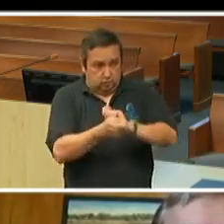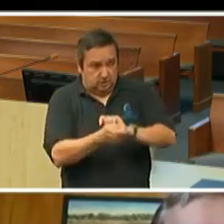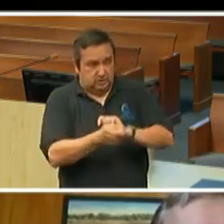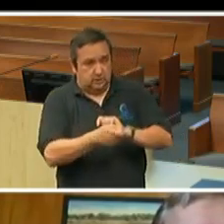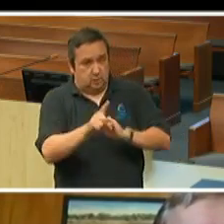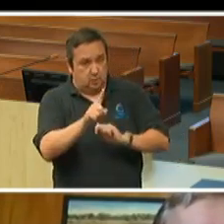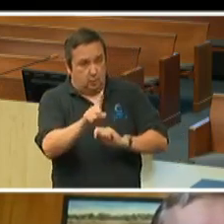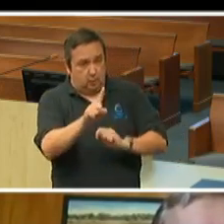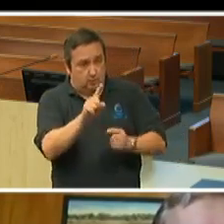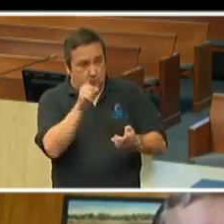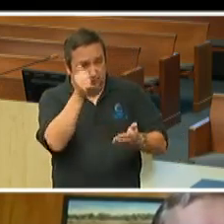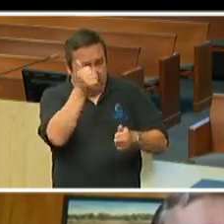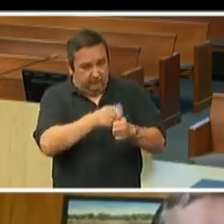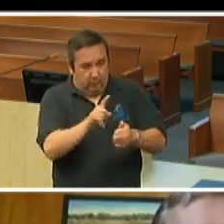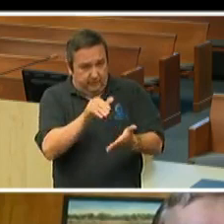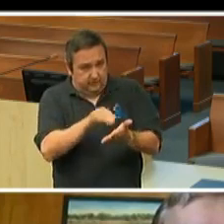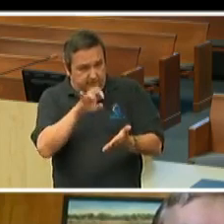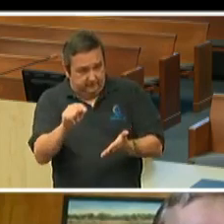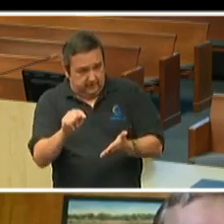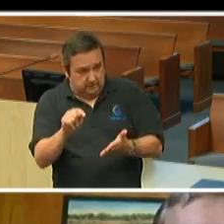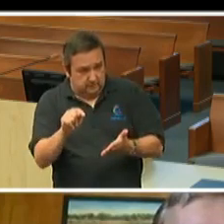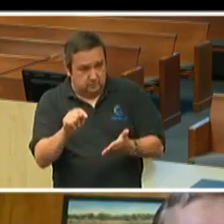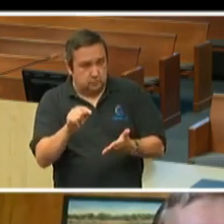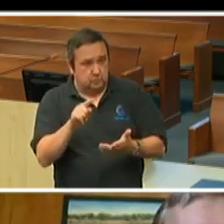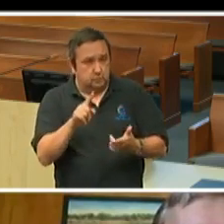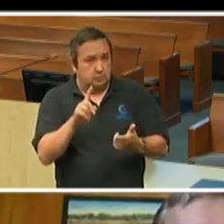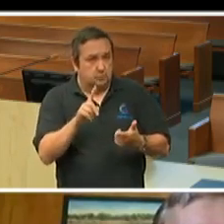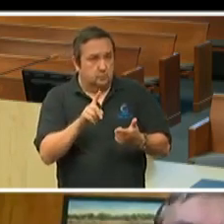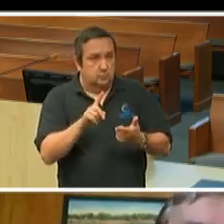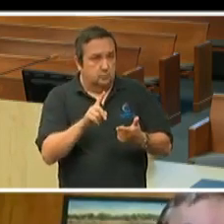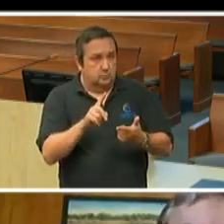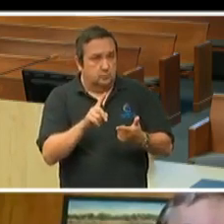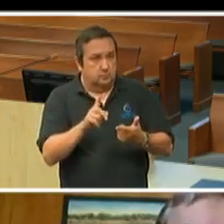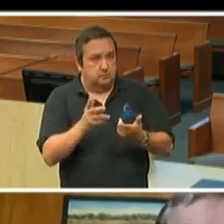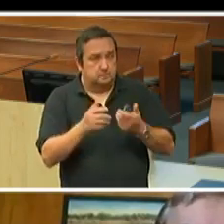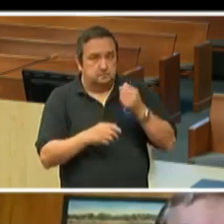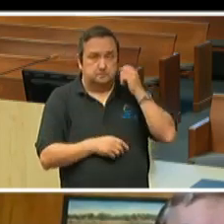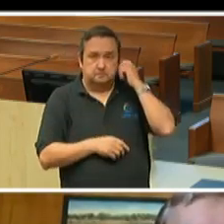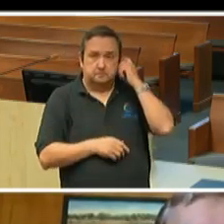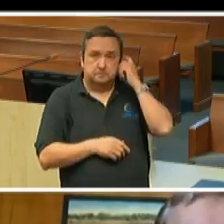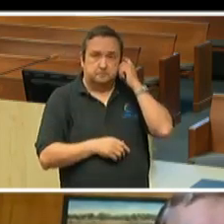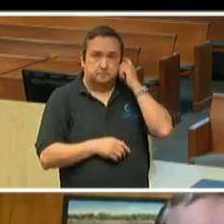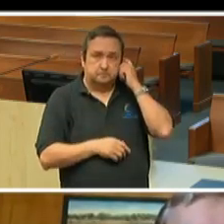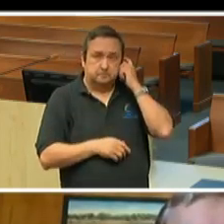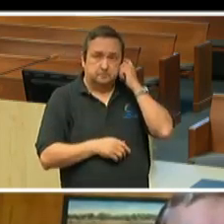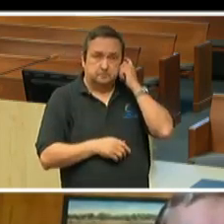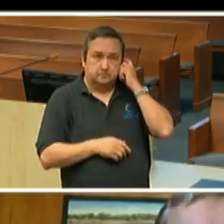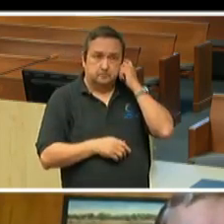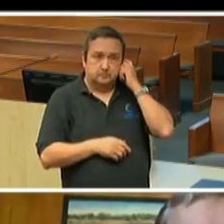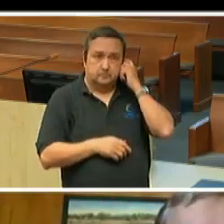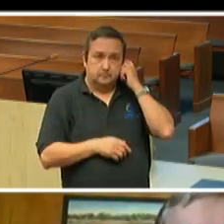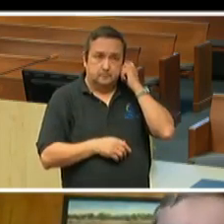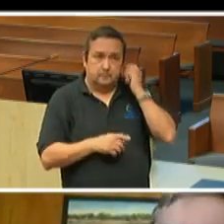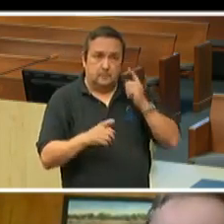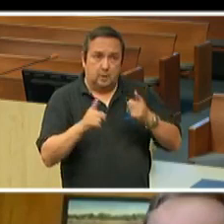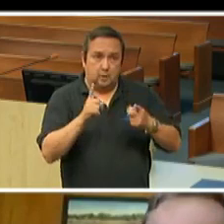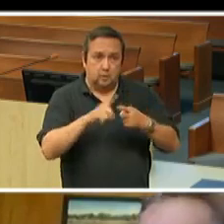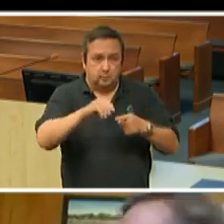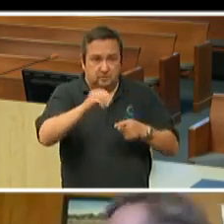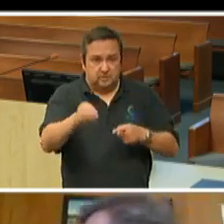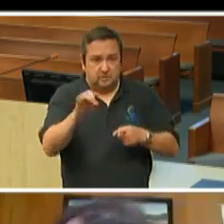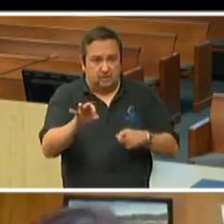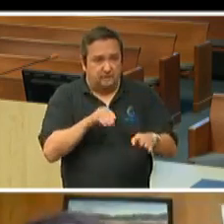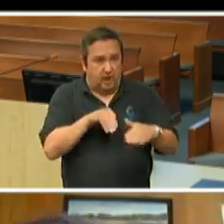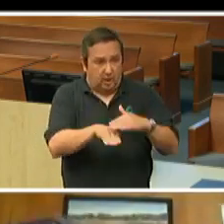percentage of occupancy, or rather capacity, maximum capacity? Mr. Chair, so the